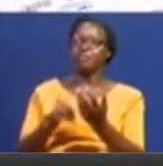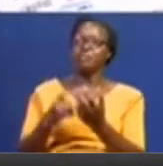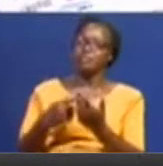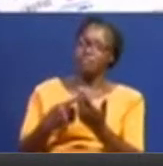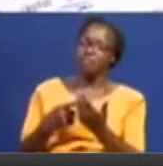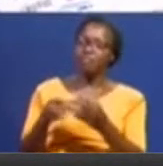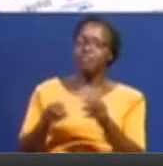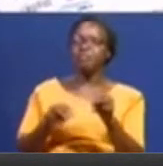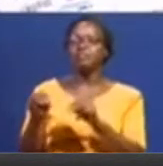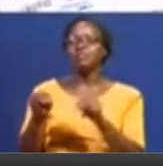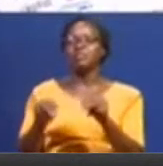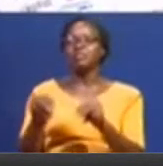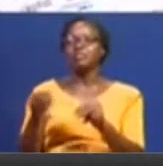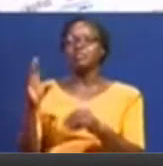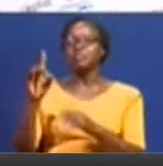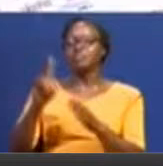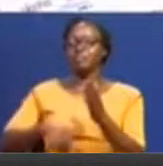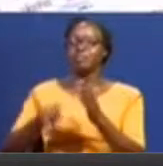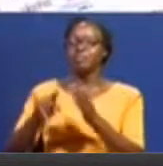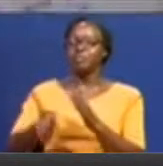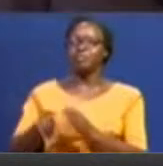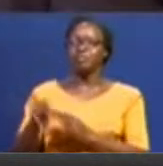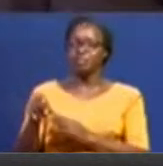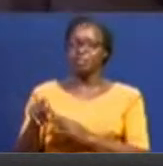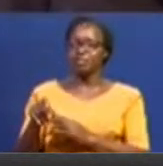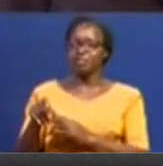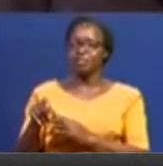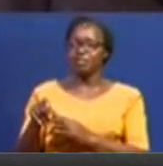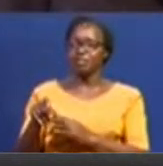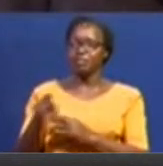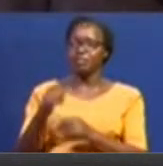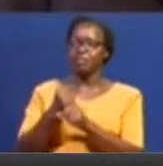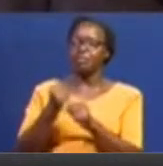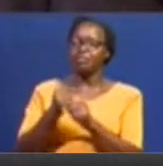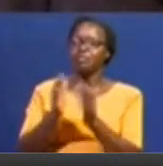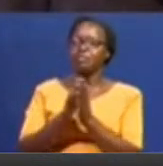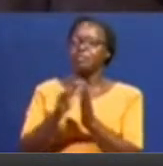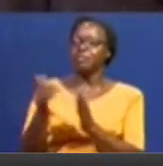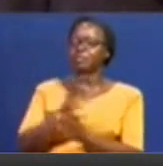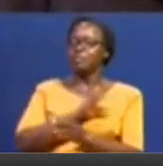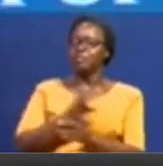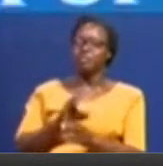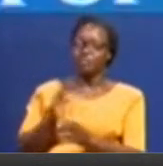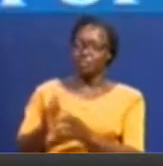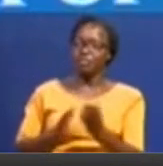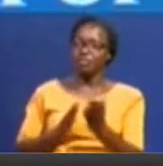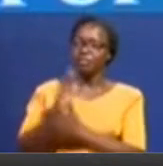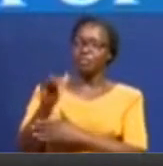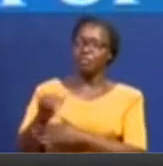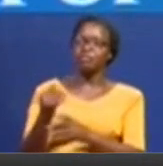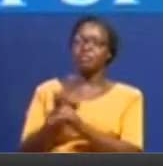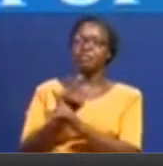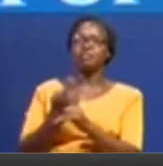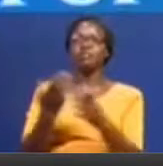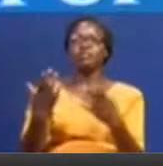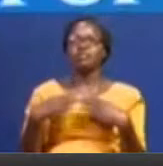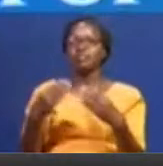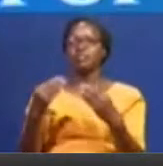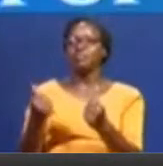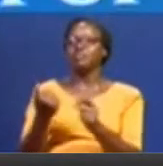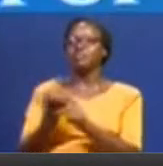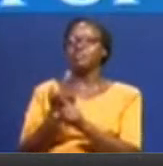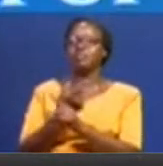manageable, and what you need is to have teamwork and to work with the other commissioners to ensure that you have different people handling